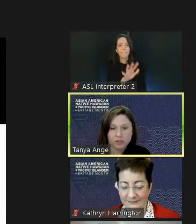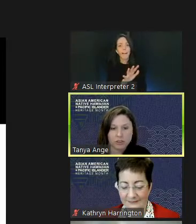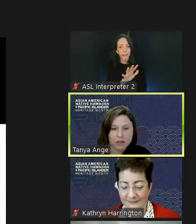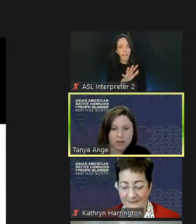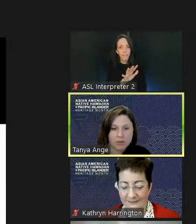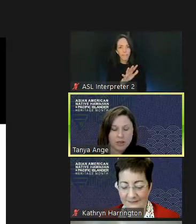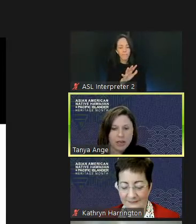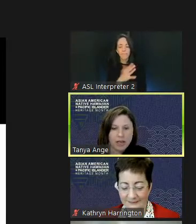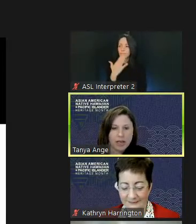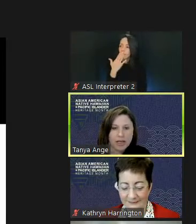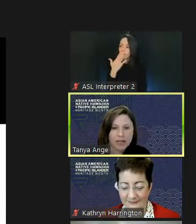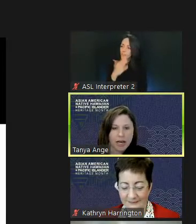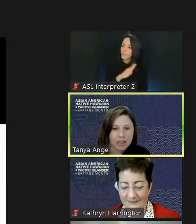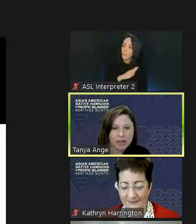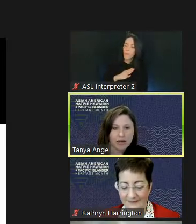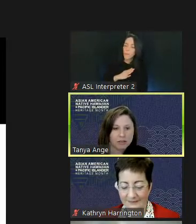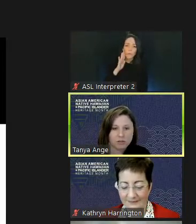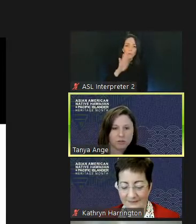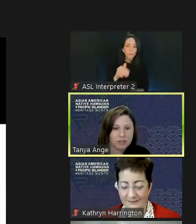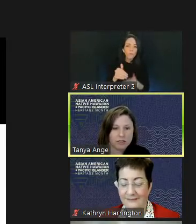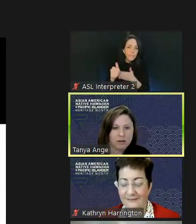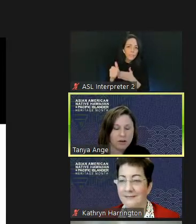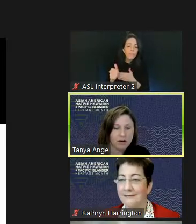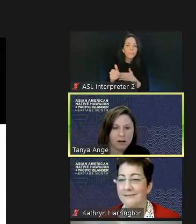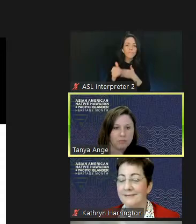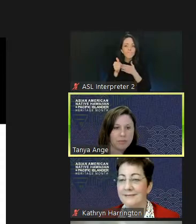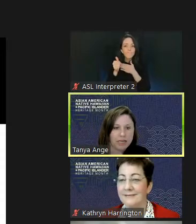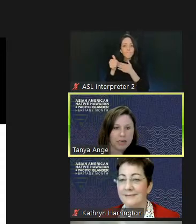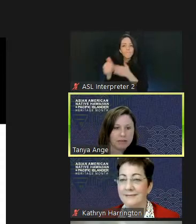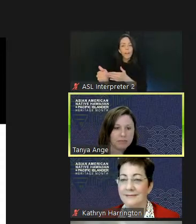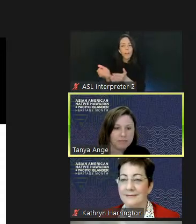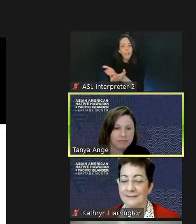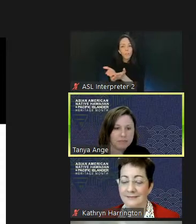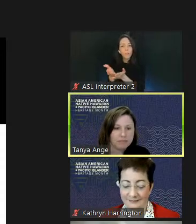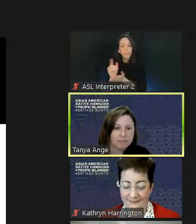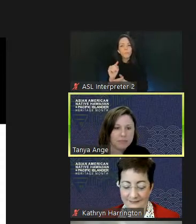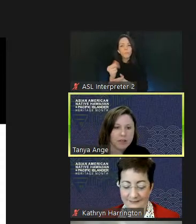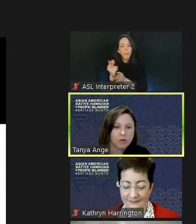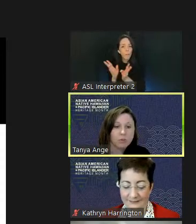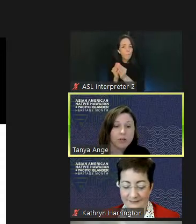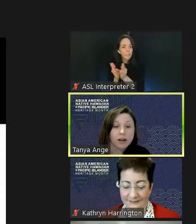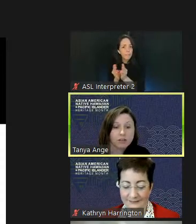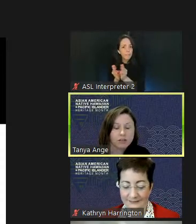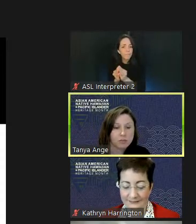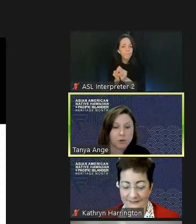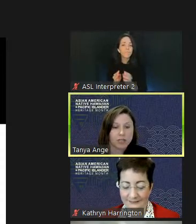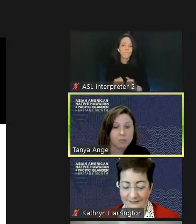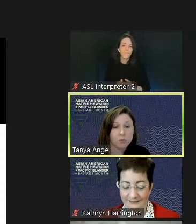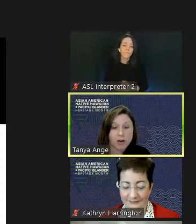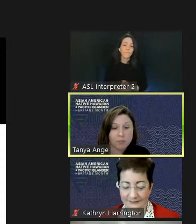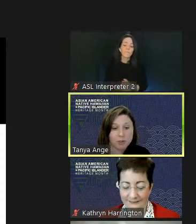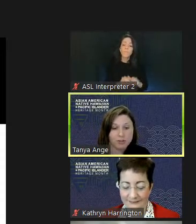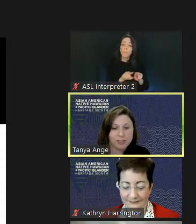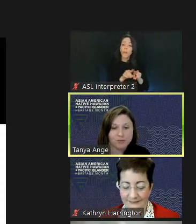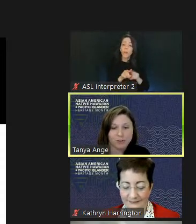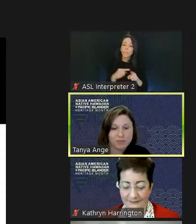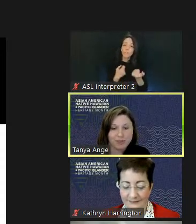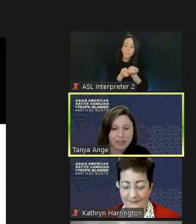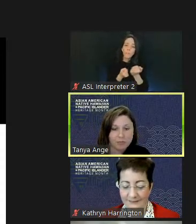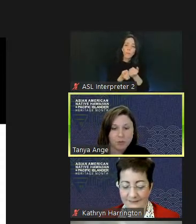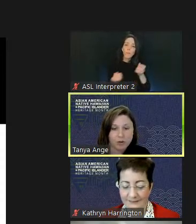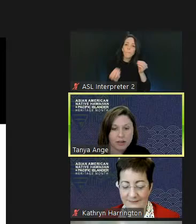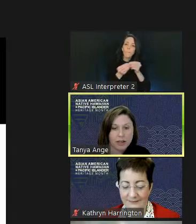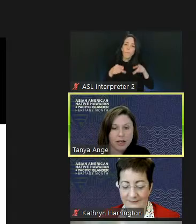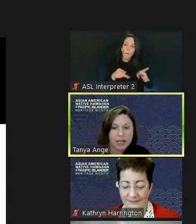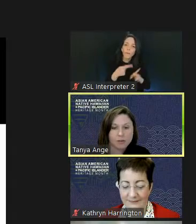your leadership in guiding us through these town hall meetings. We are also supporting more opportunities for